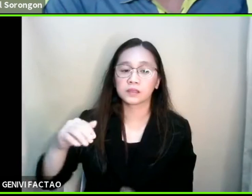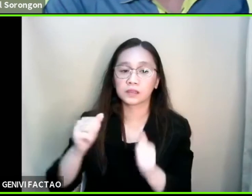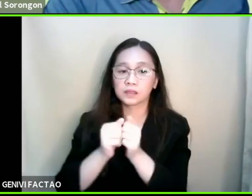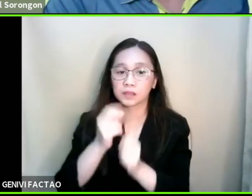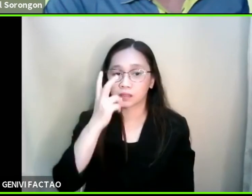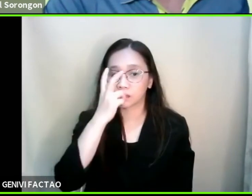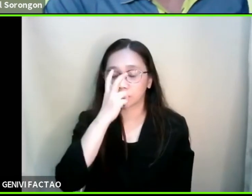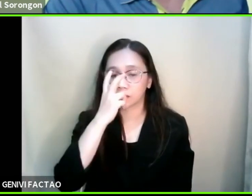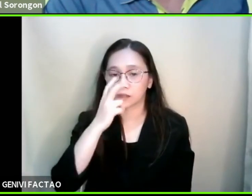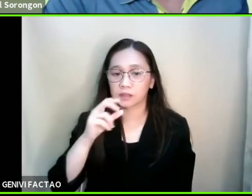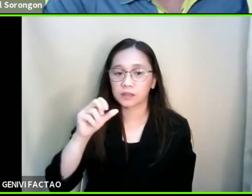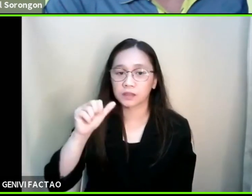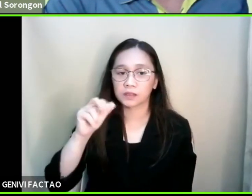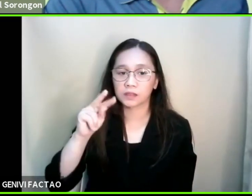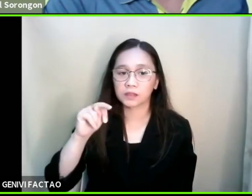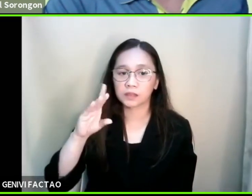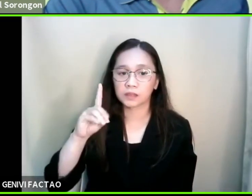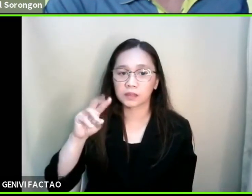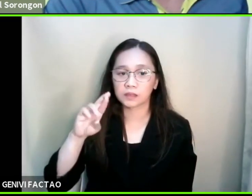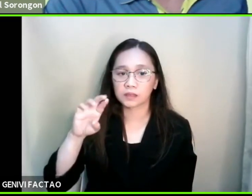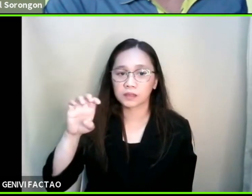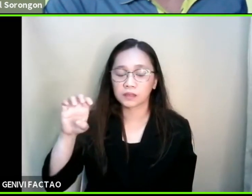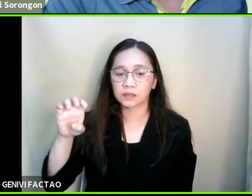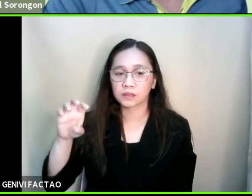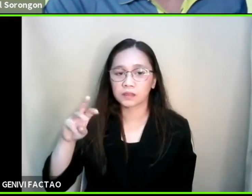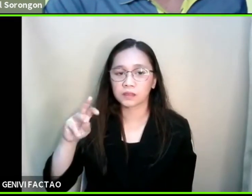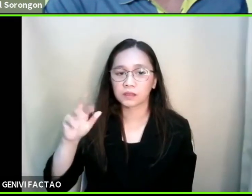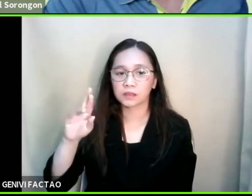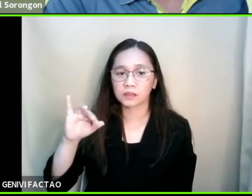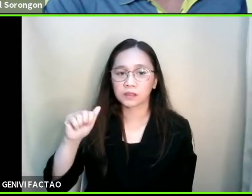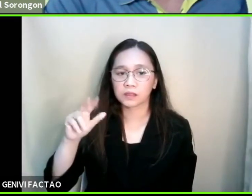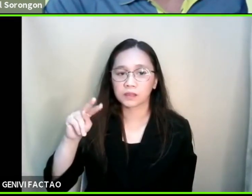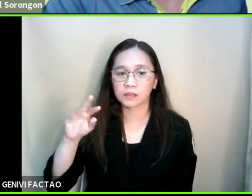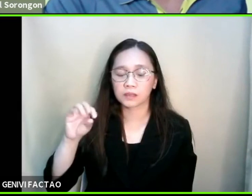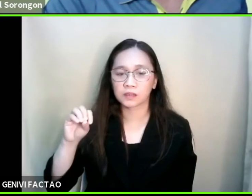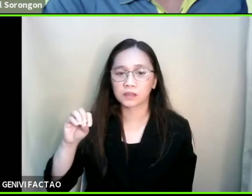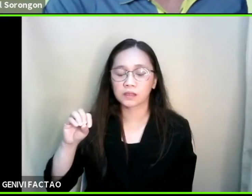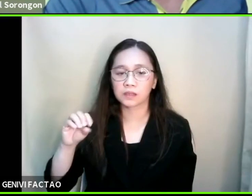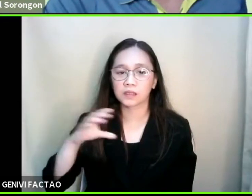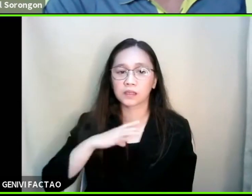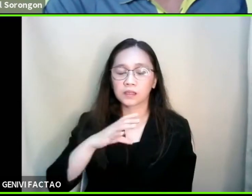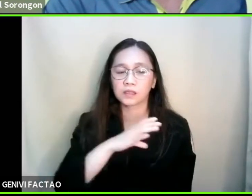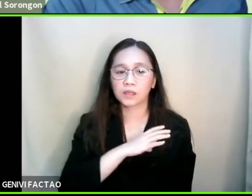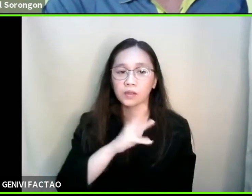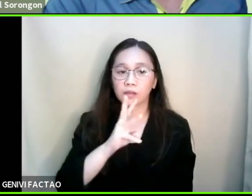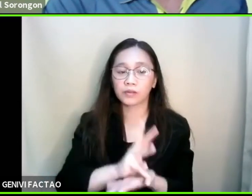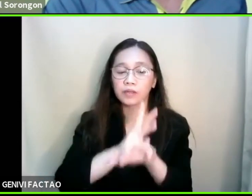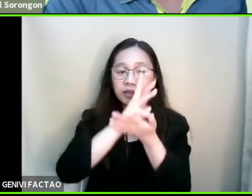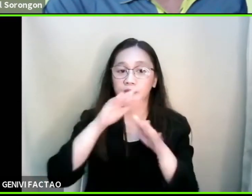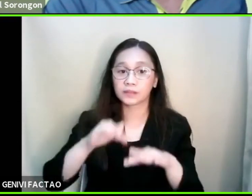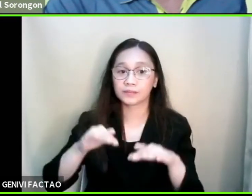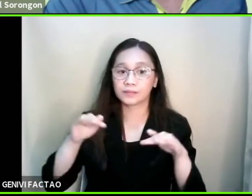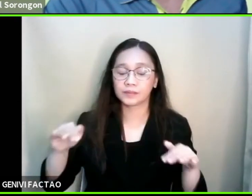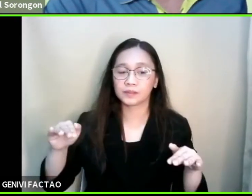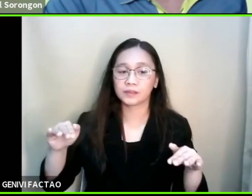si Andre Mariano, no, at ang Council for the Welfare of Children, no,